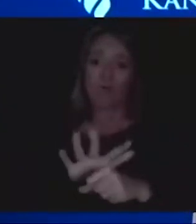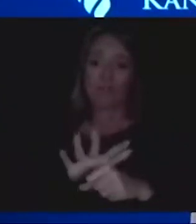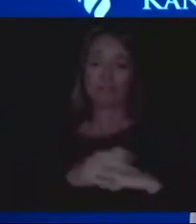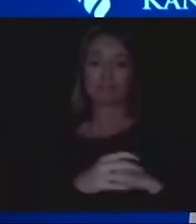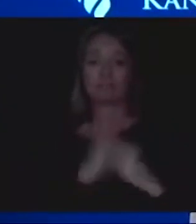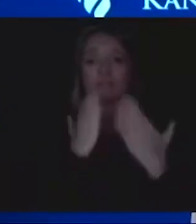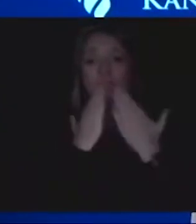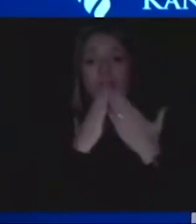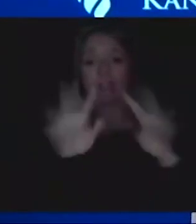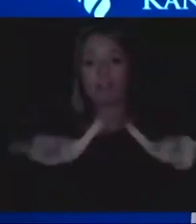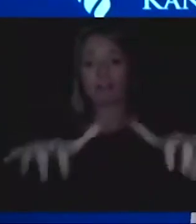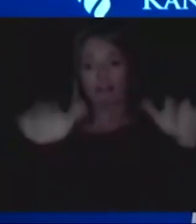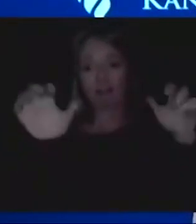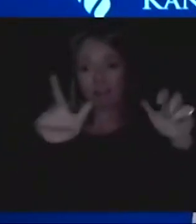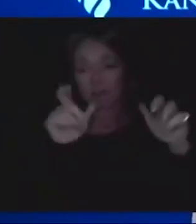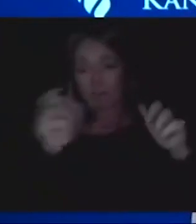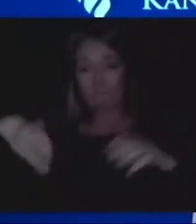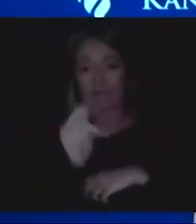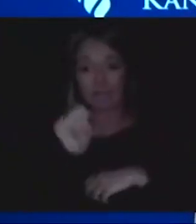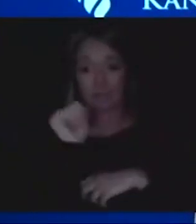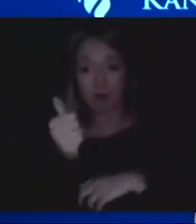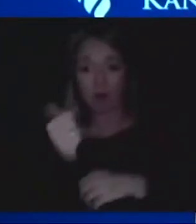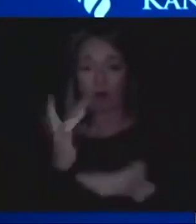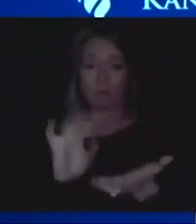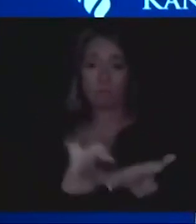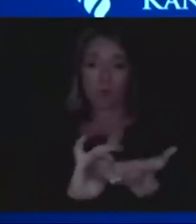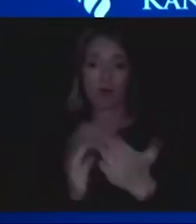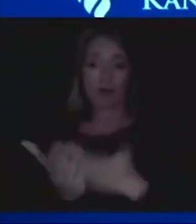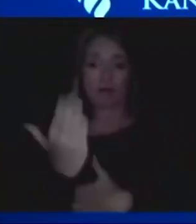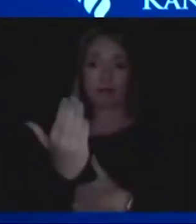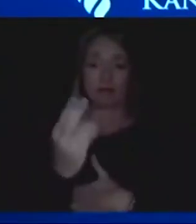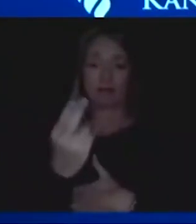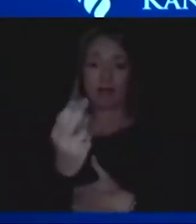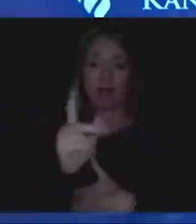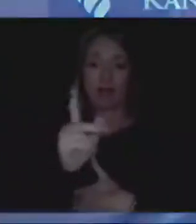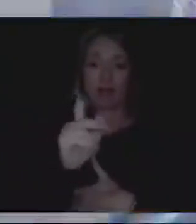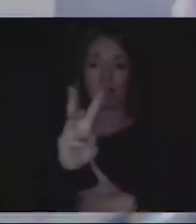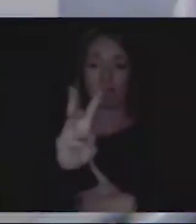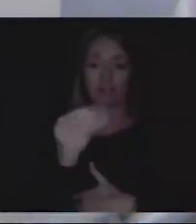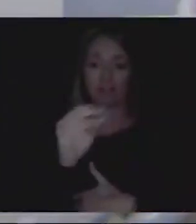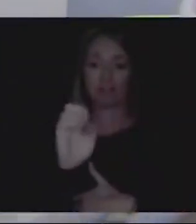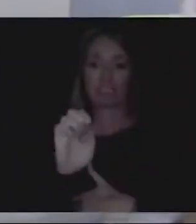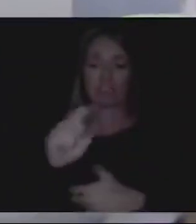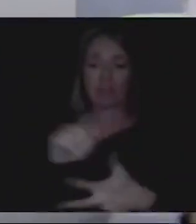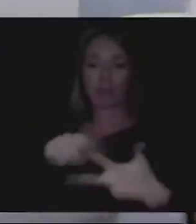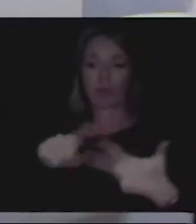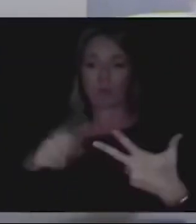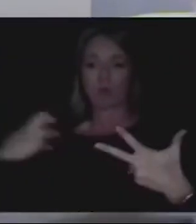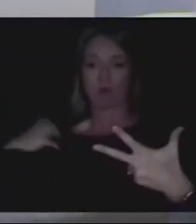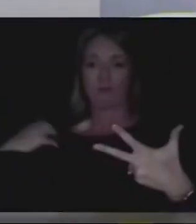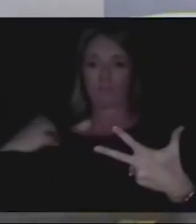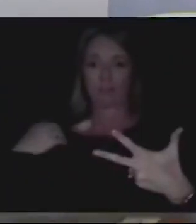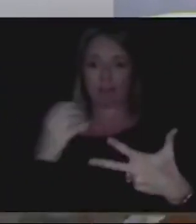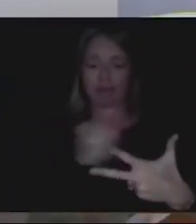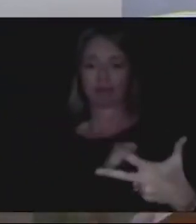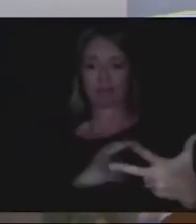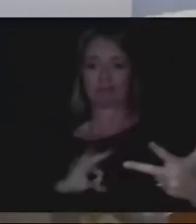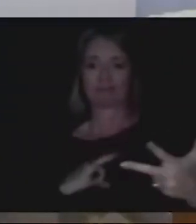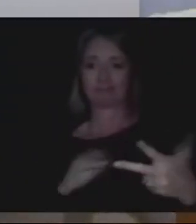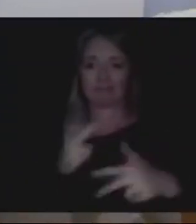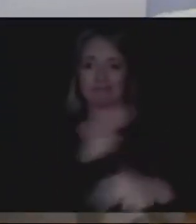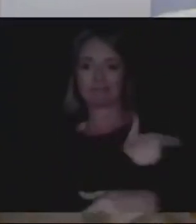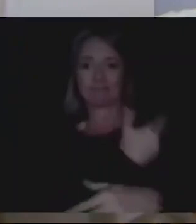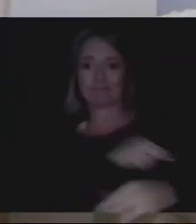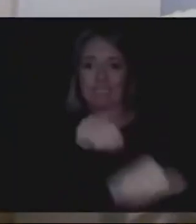back here tomorrow on the Morning Medical Update with Hawkeye, Jess, and we'll hear from 3 other chief medical officers in their hospitals about what they're doing around this